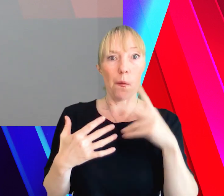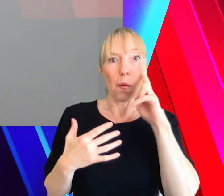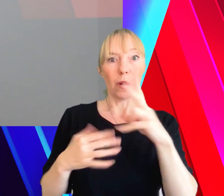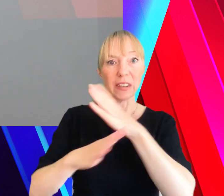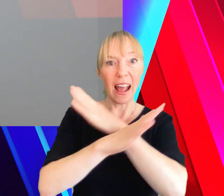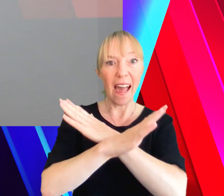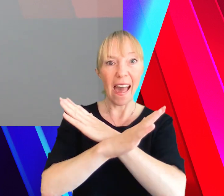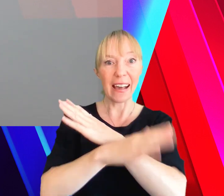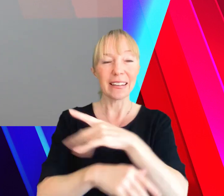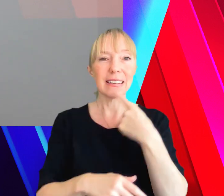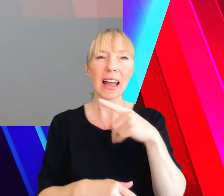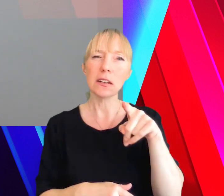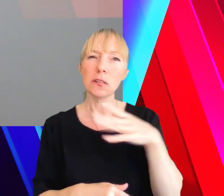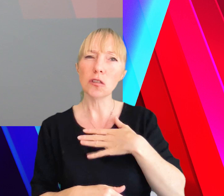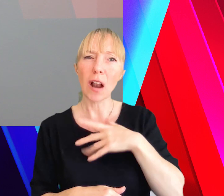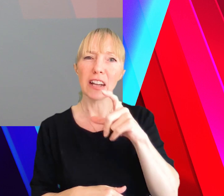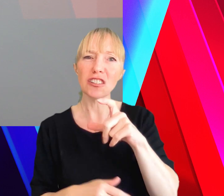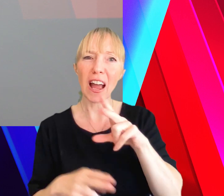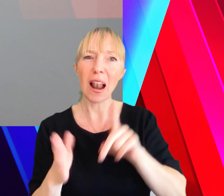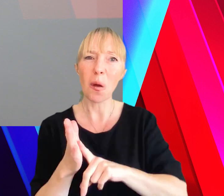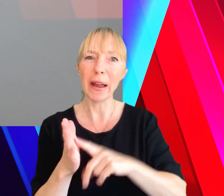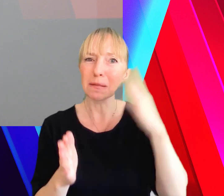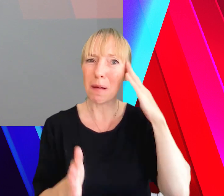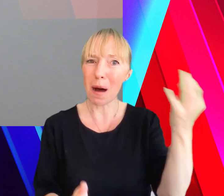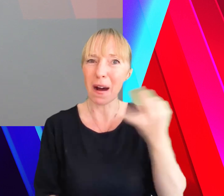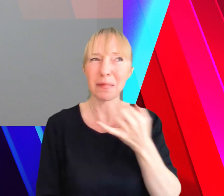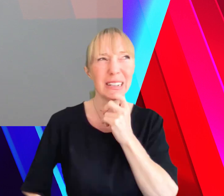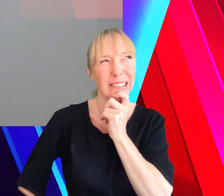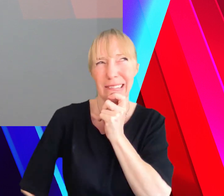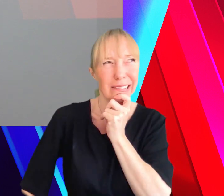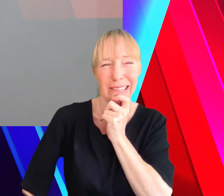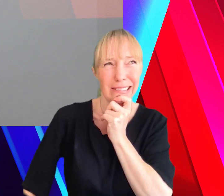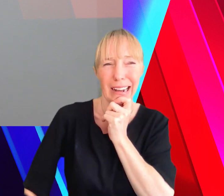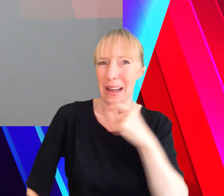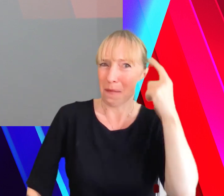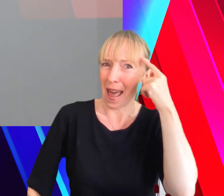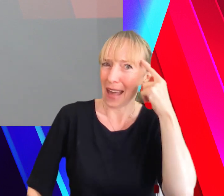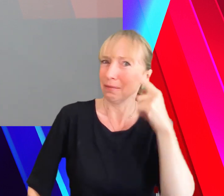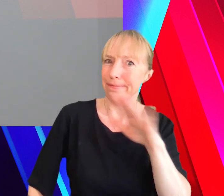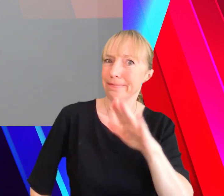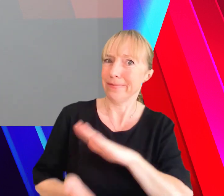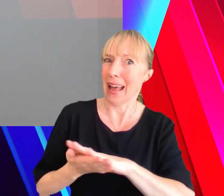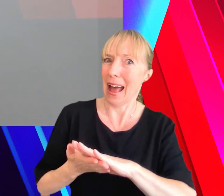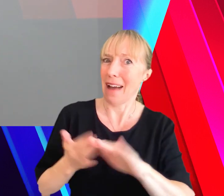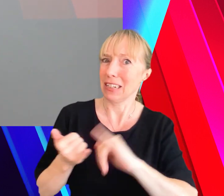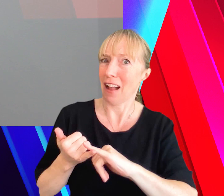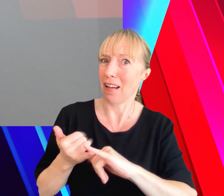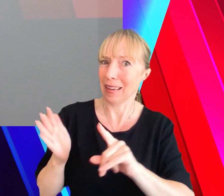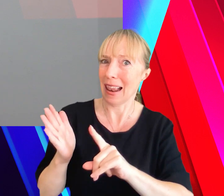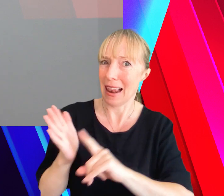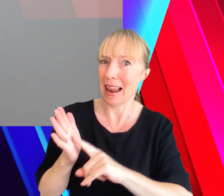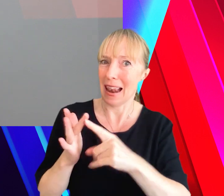It was like, my mum was like, oh, do you like Cher Lloyd? And I was like, oh, well, maybe. But like in my head, I was like, no, I actually